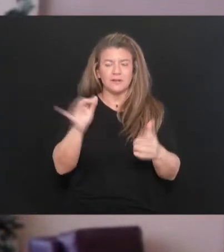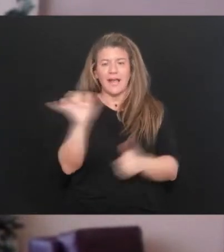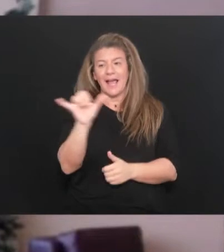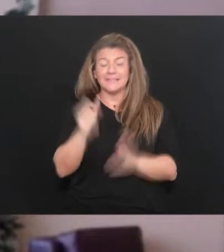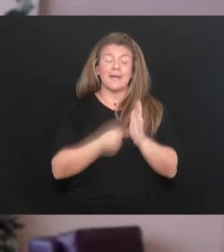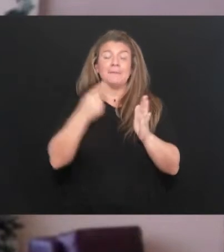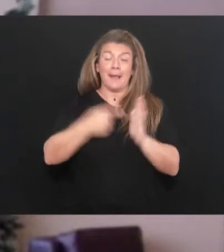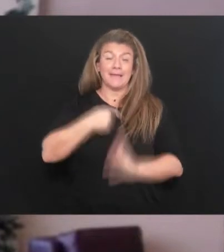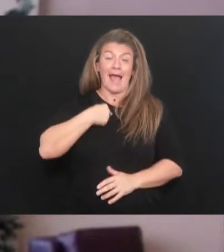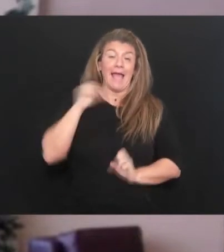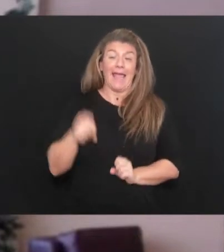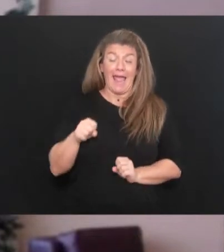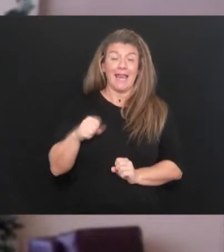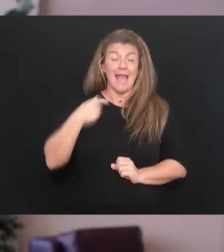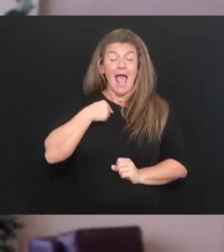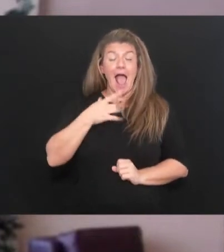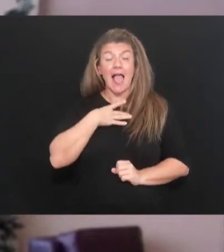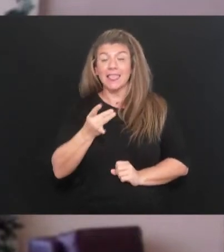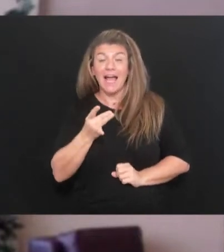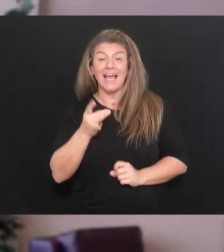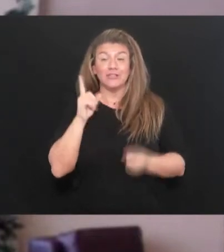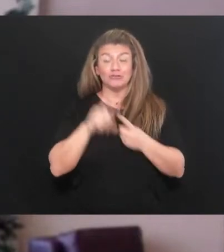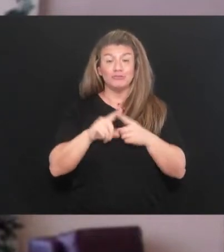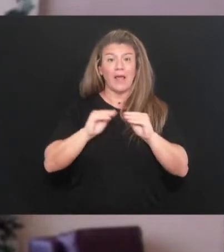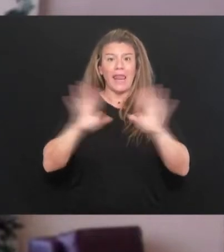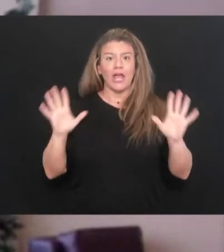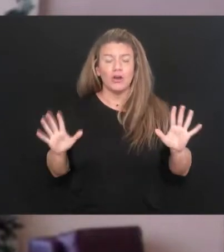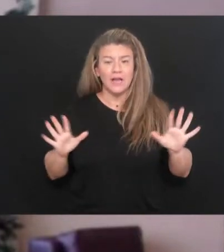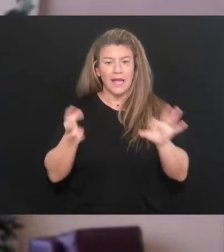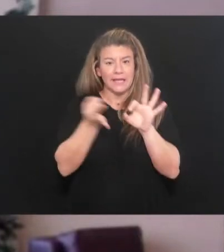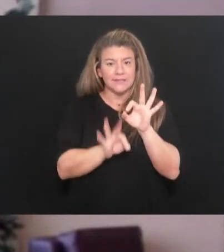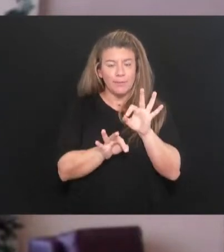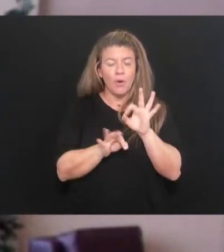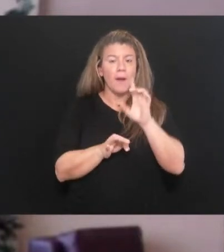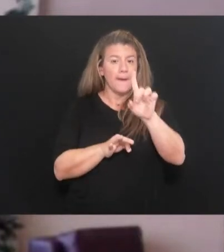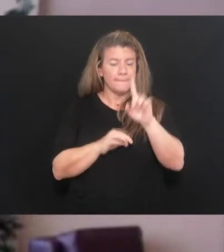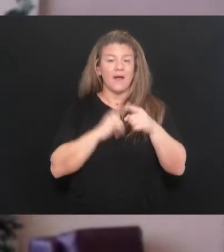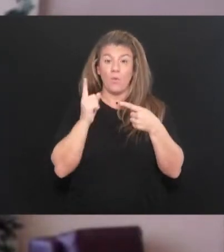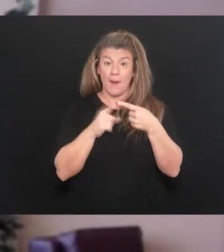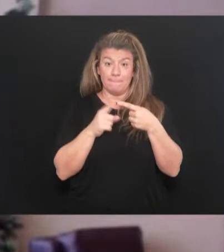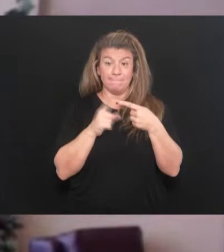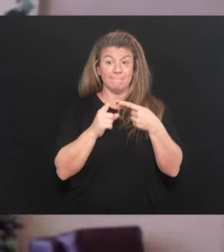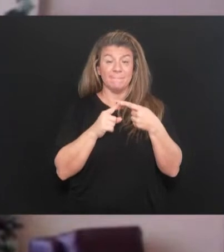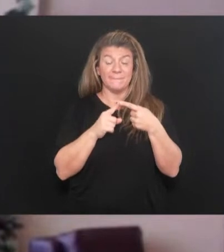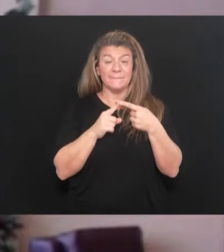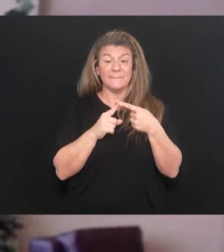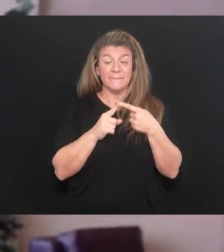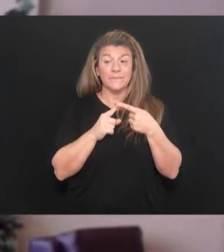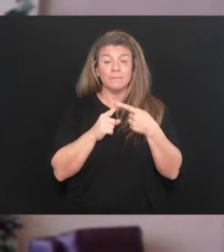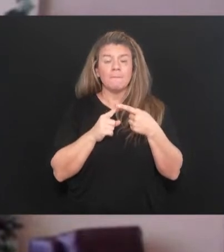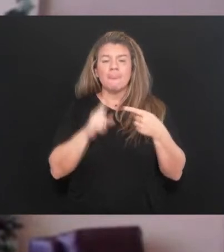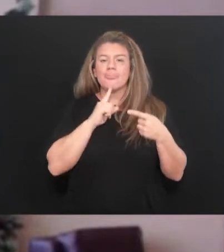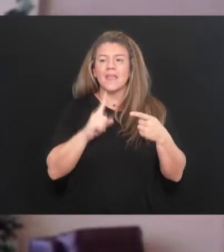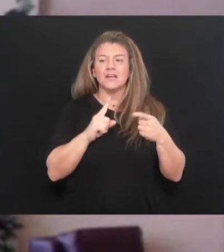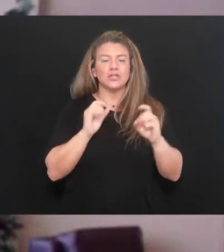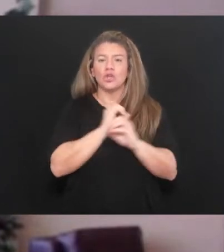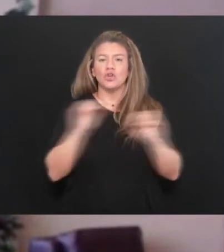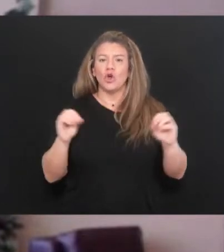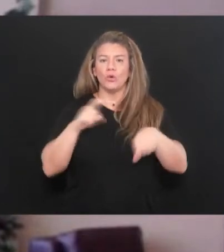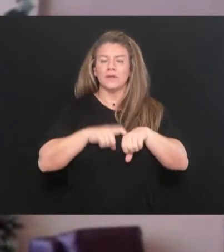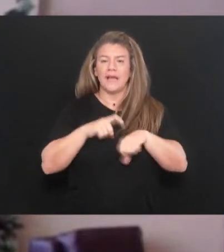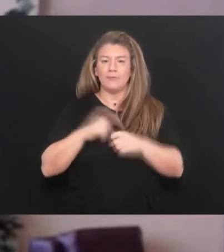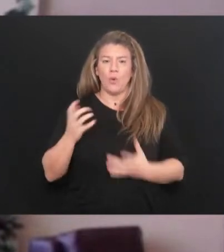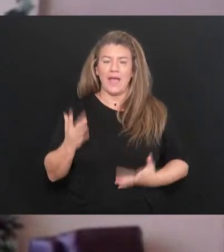sometimes do, because I want to be more clear and simple. Number 1 is that there is no time to wait to